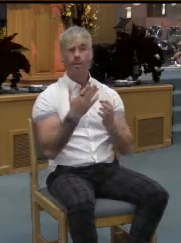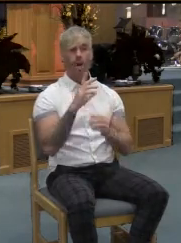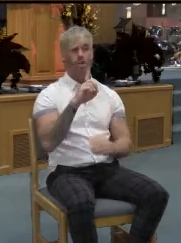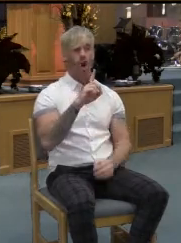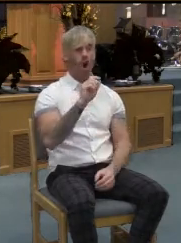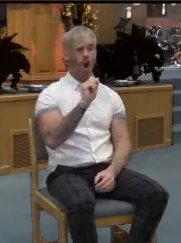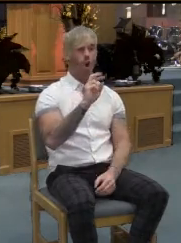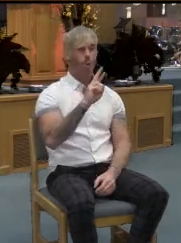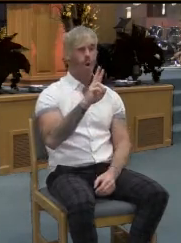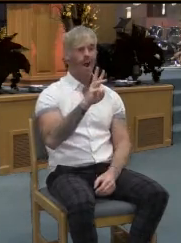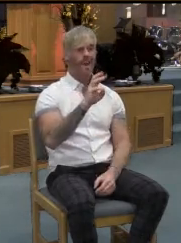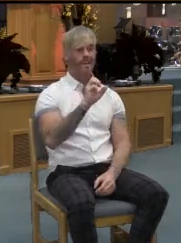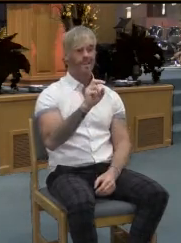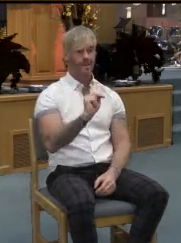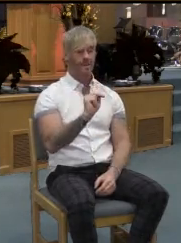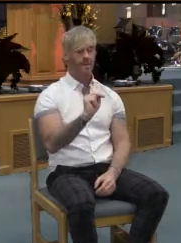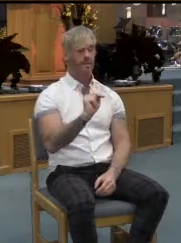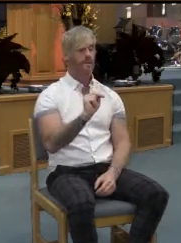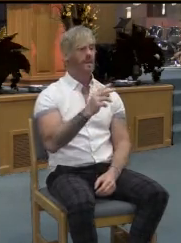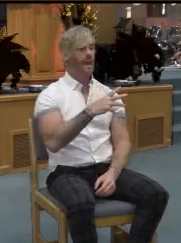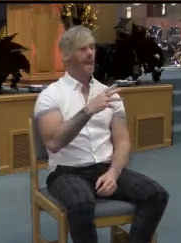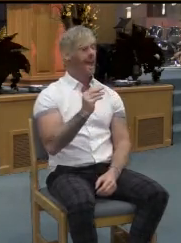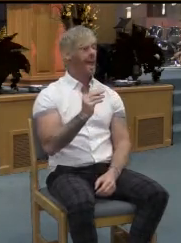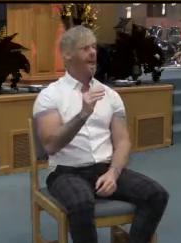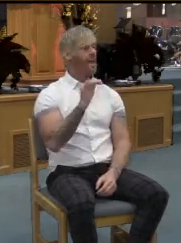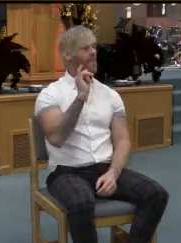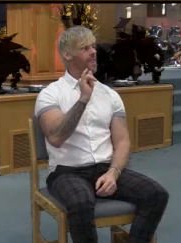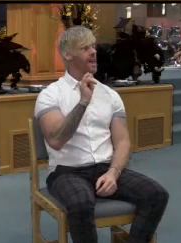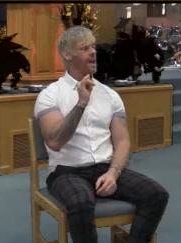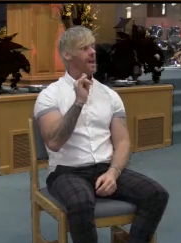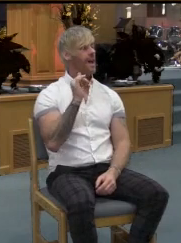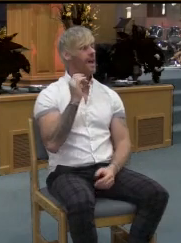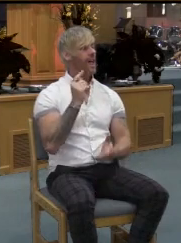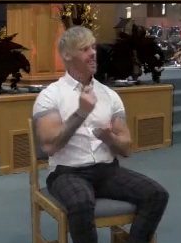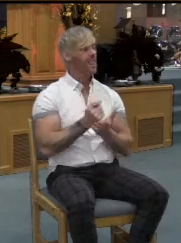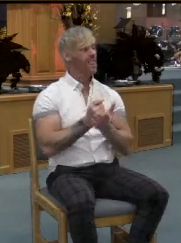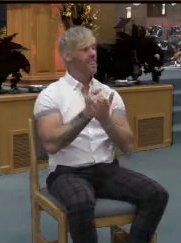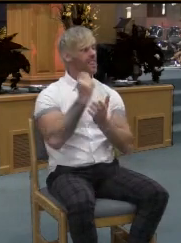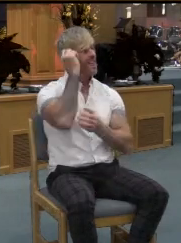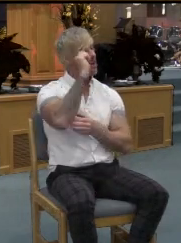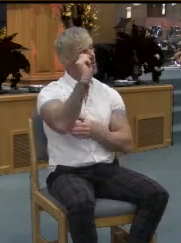Darwinism and the theory of evolution during the Civil War,